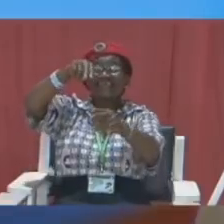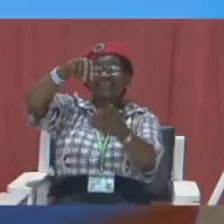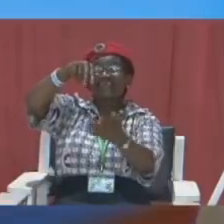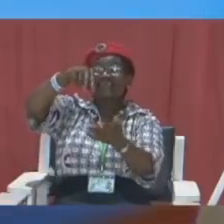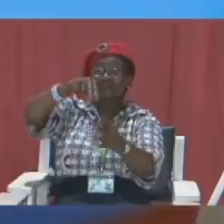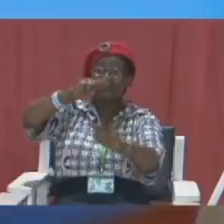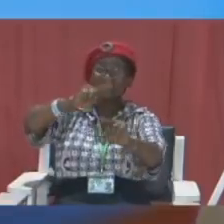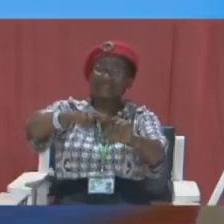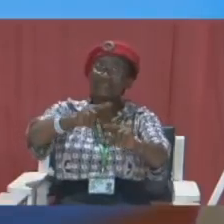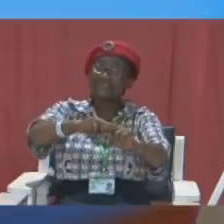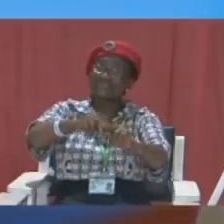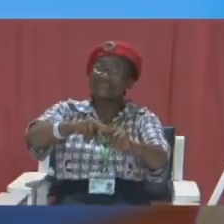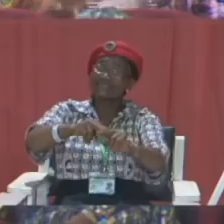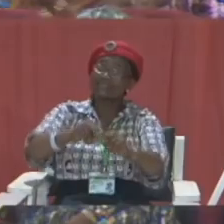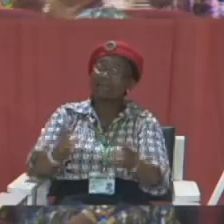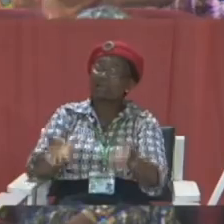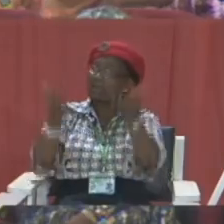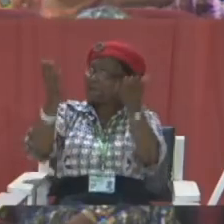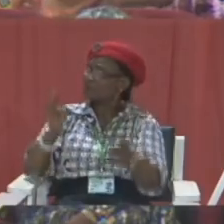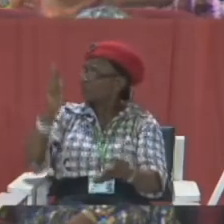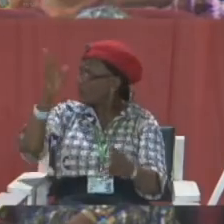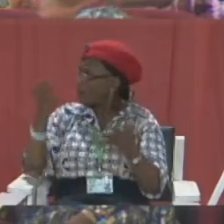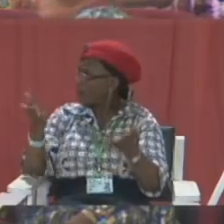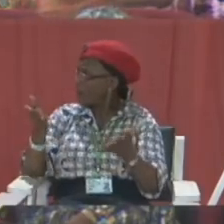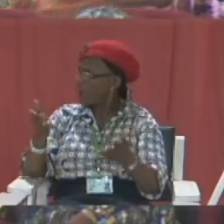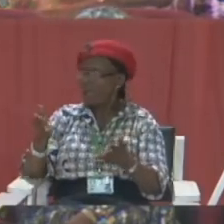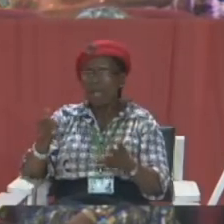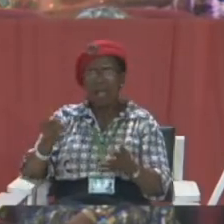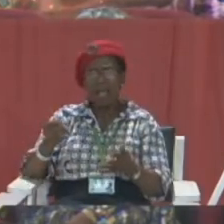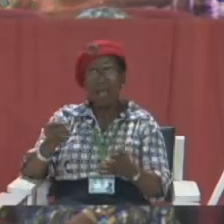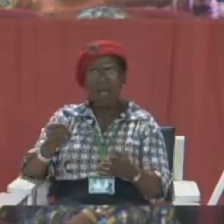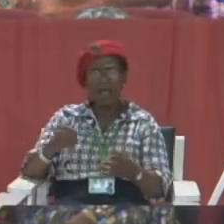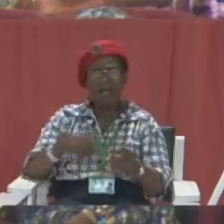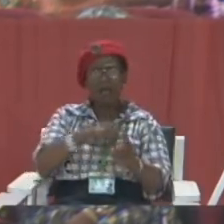ku o wa dide joko. When he